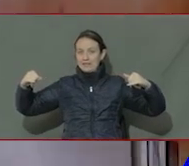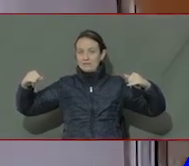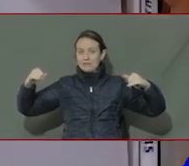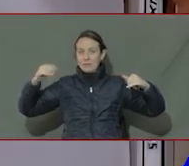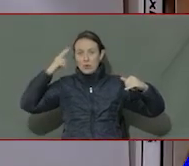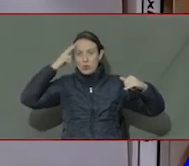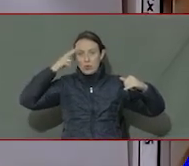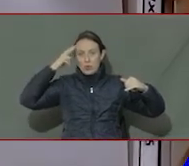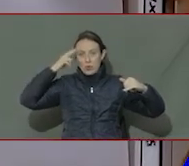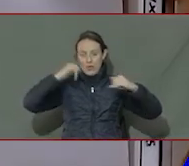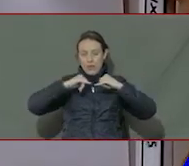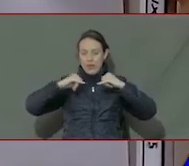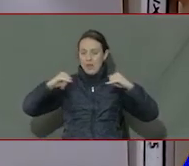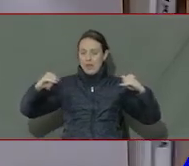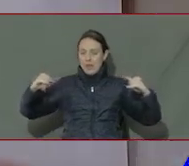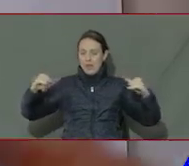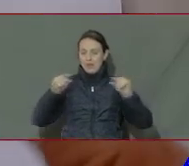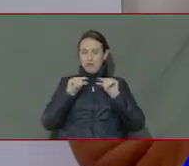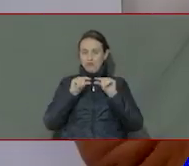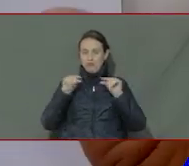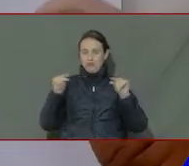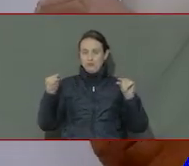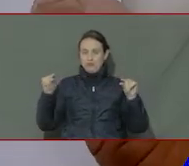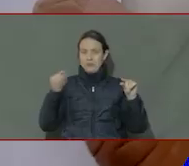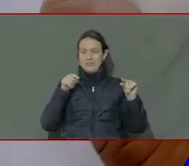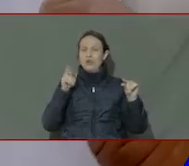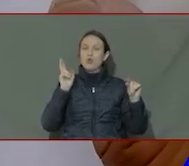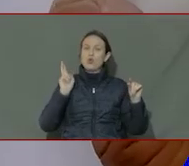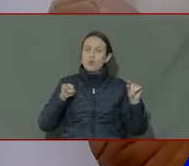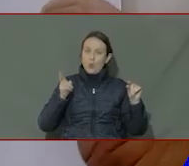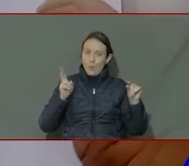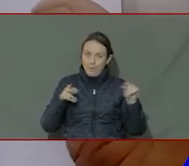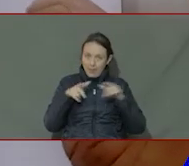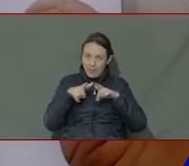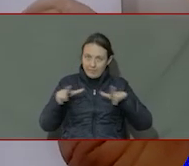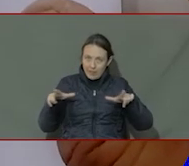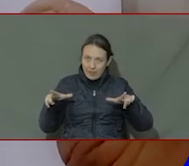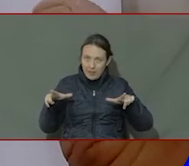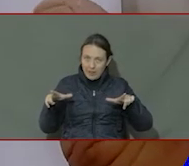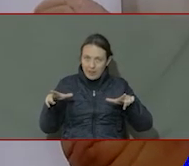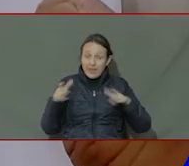graphs. People, can you see that gray line there in the middle? It is at what milligrams?